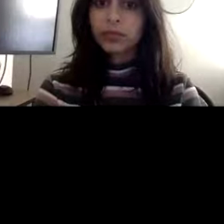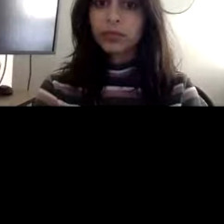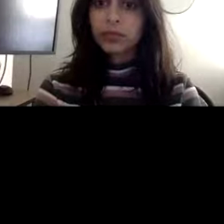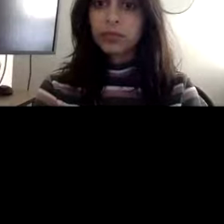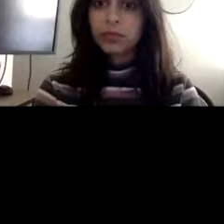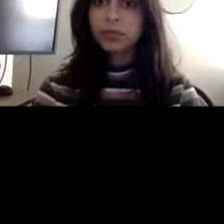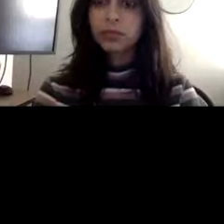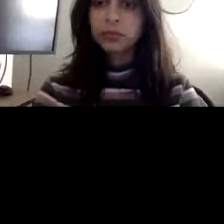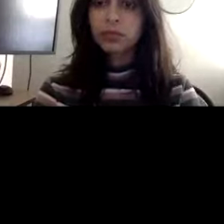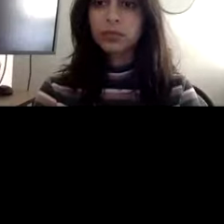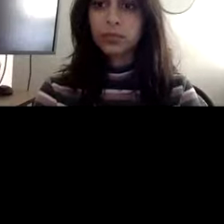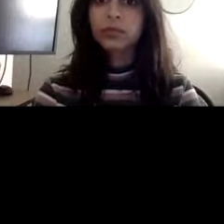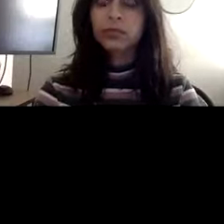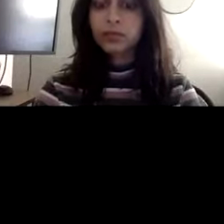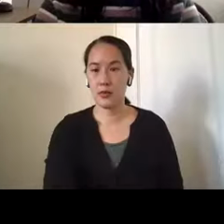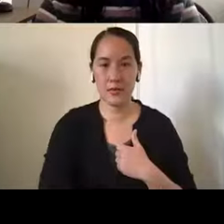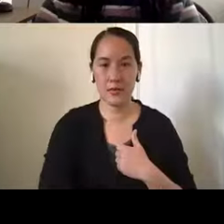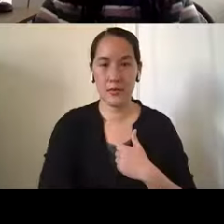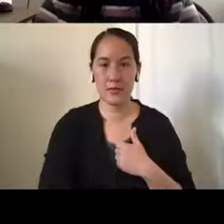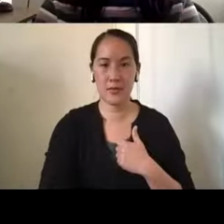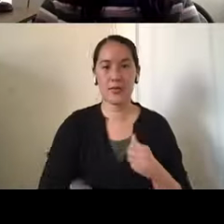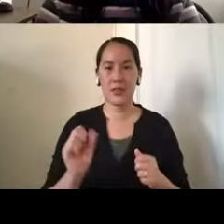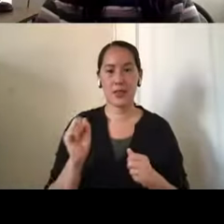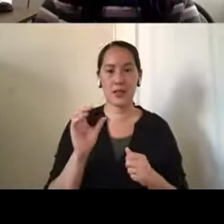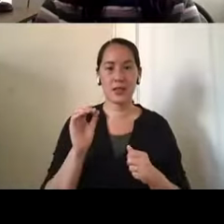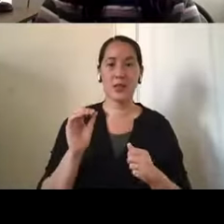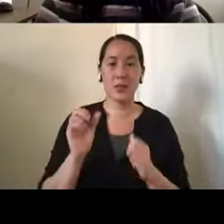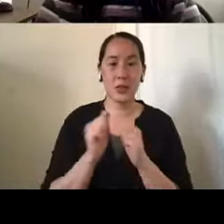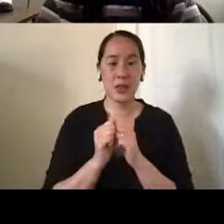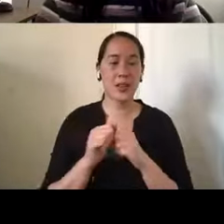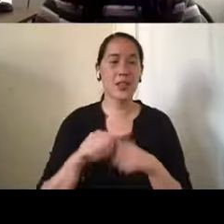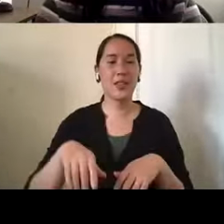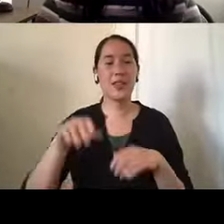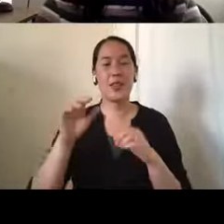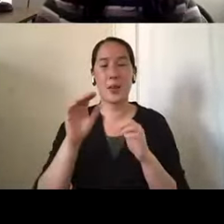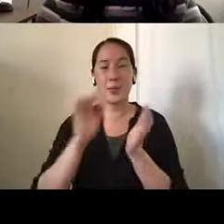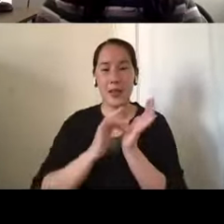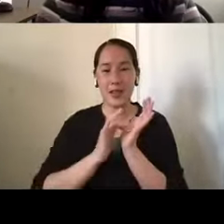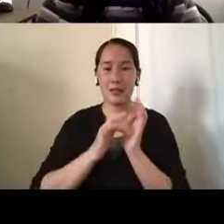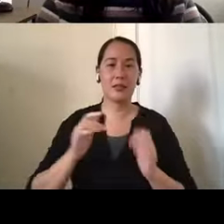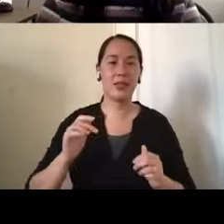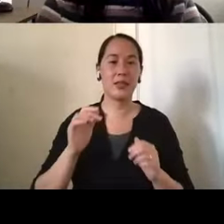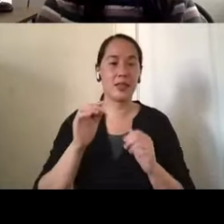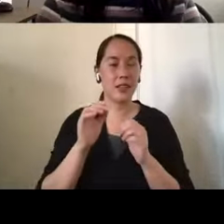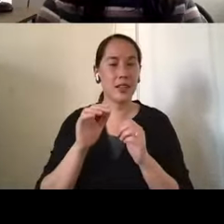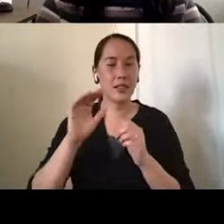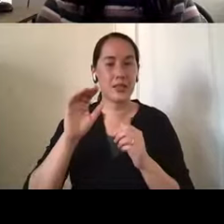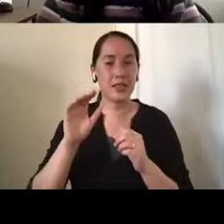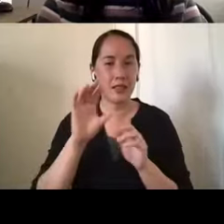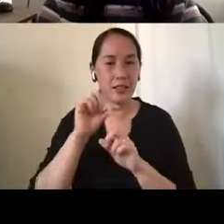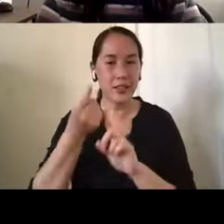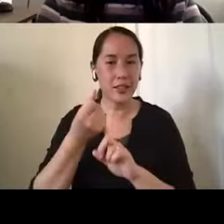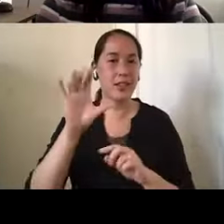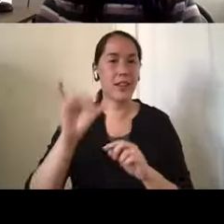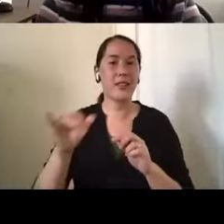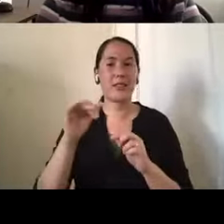medical providers, but I'm sure with his medical conditions like the diabetes, the pressure ulcer, and his functional